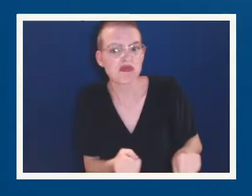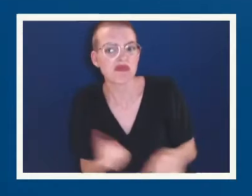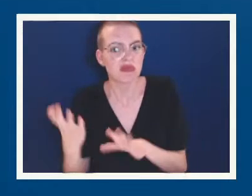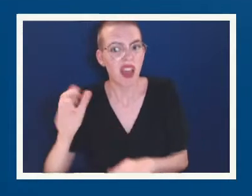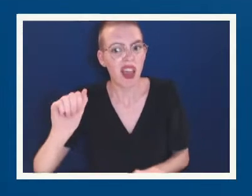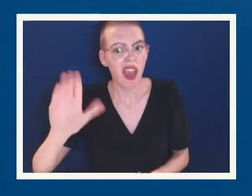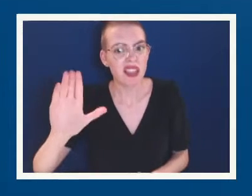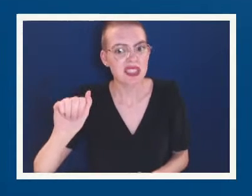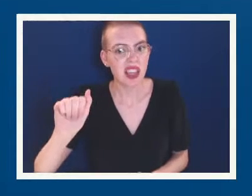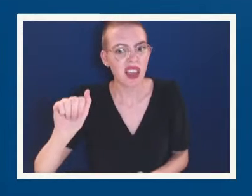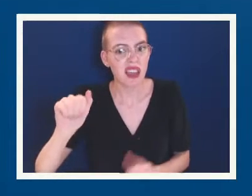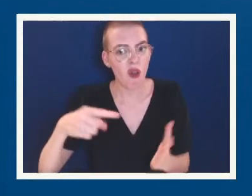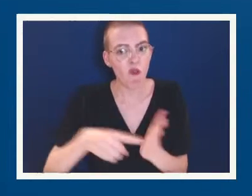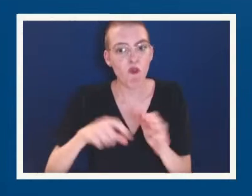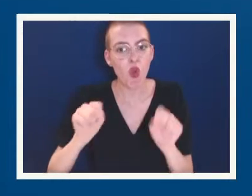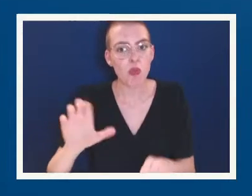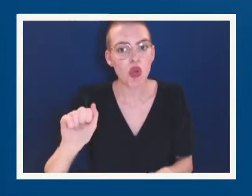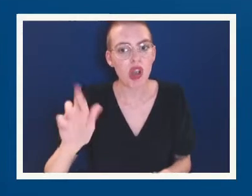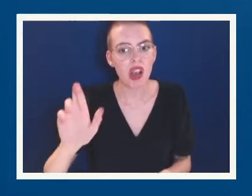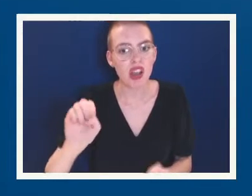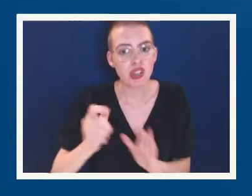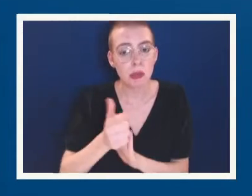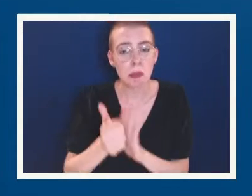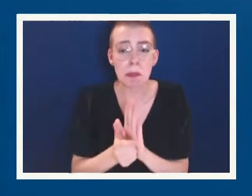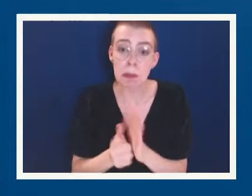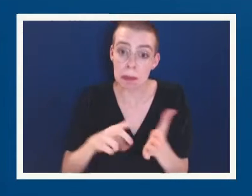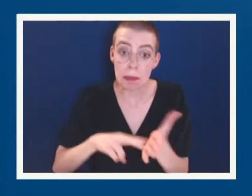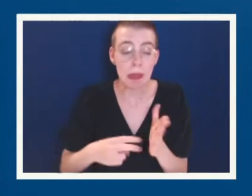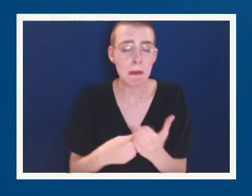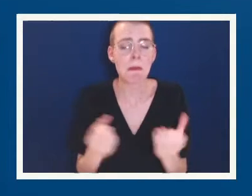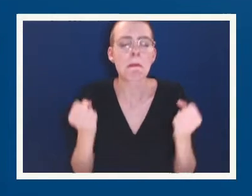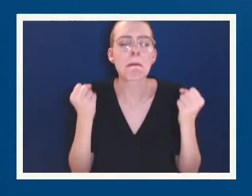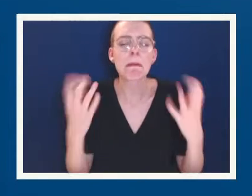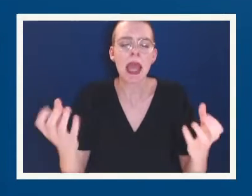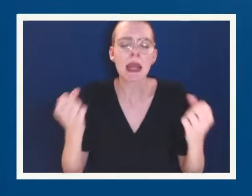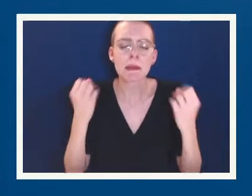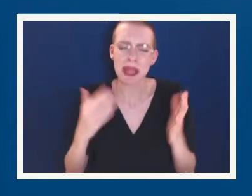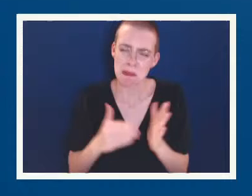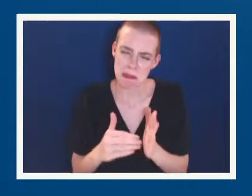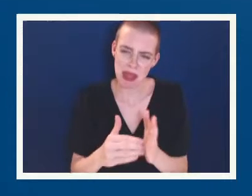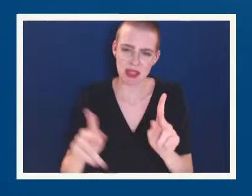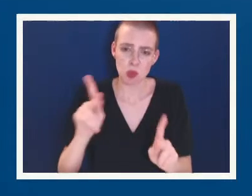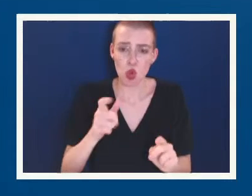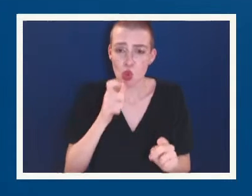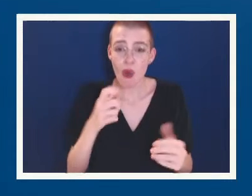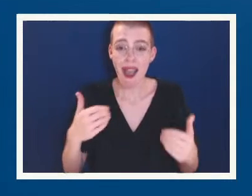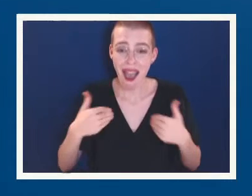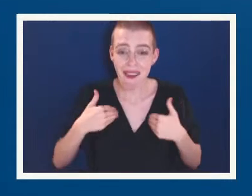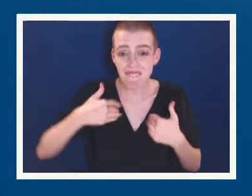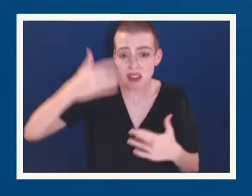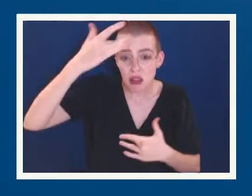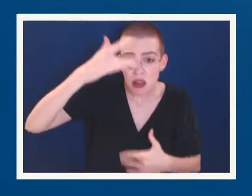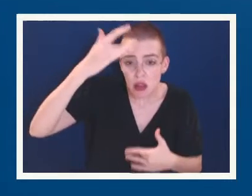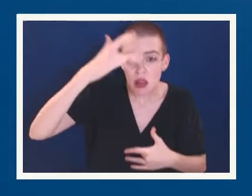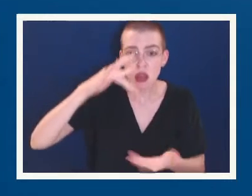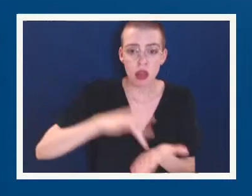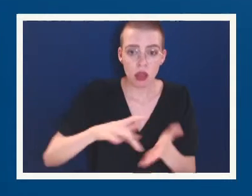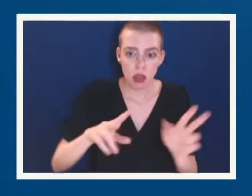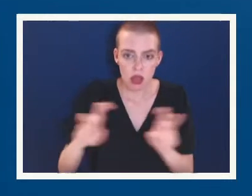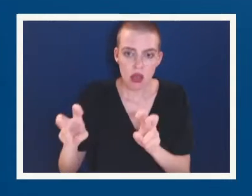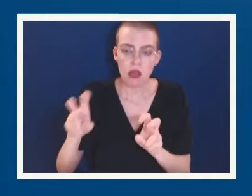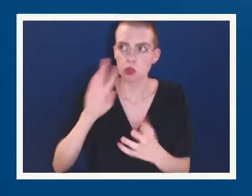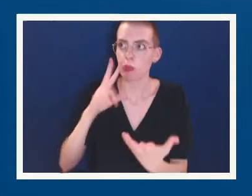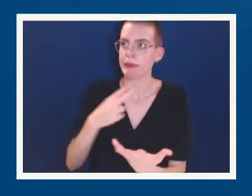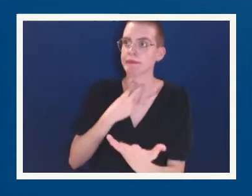of people with pre-existing conditions lose their insurance completely. No matter how hard they try to get rid of